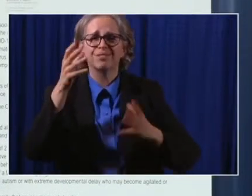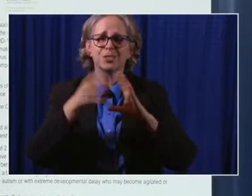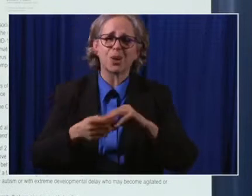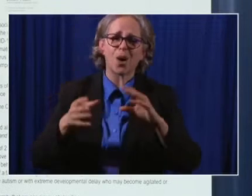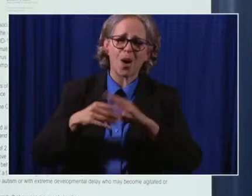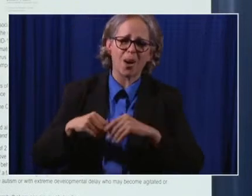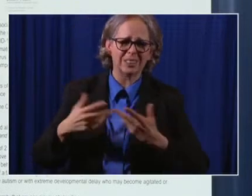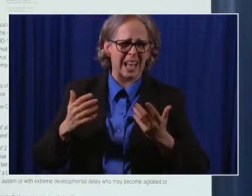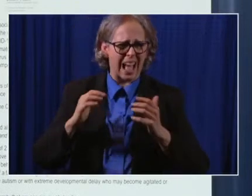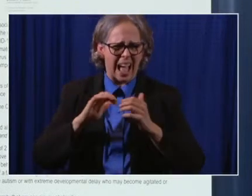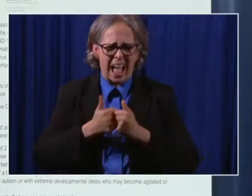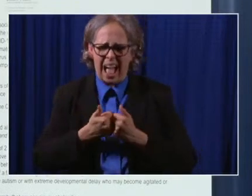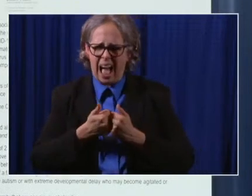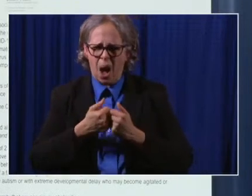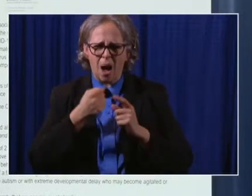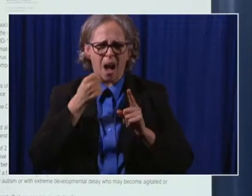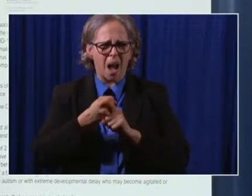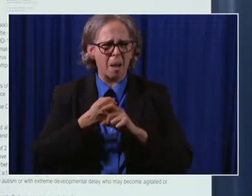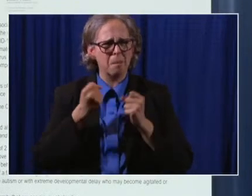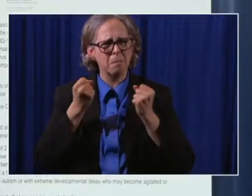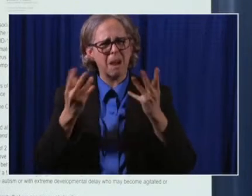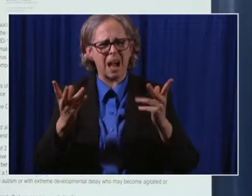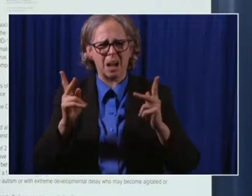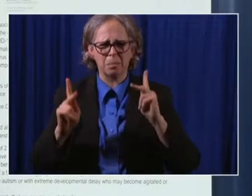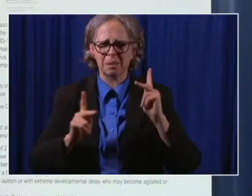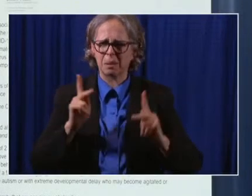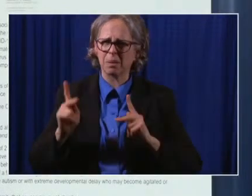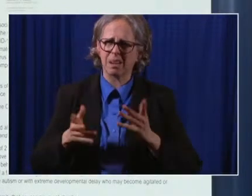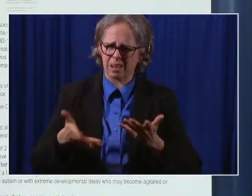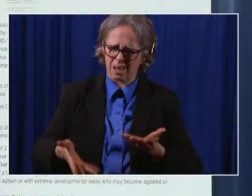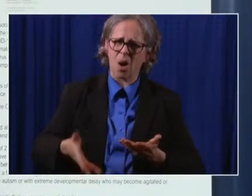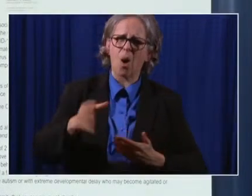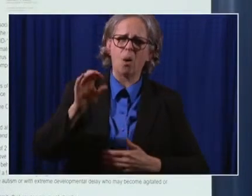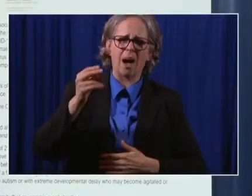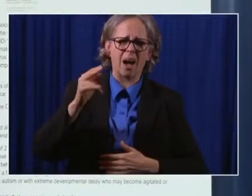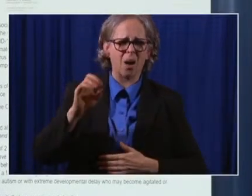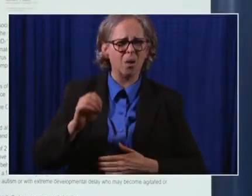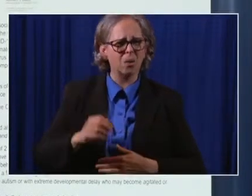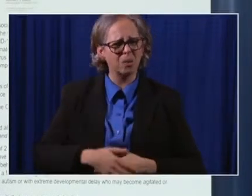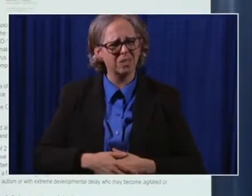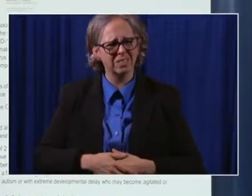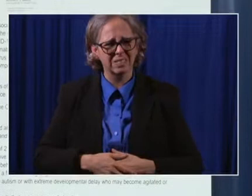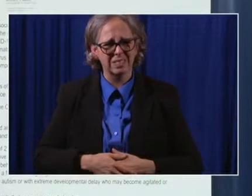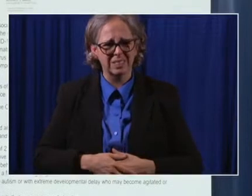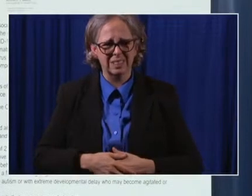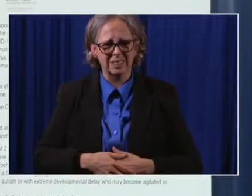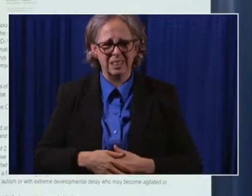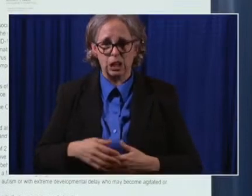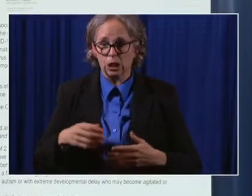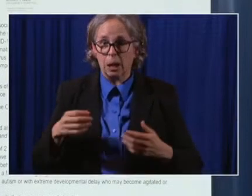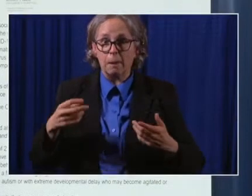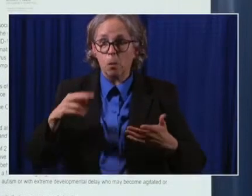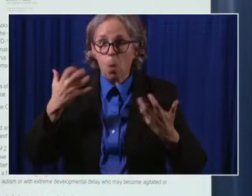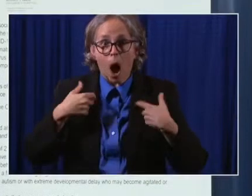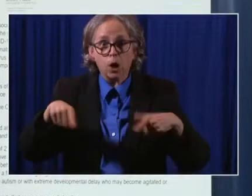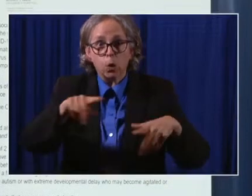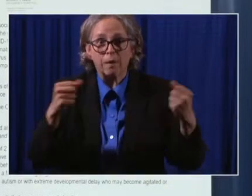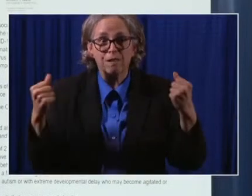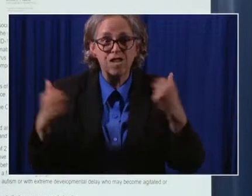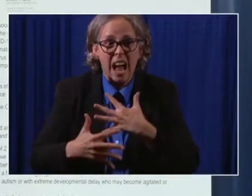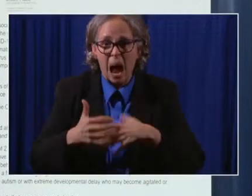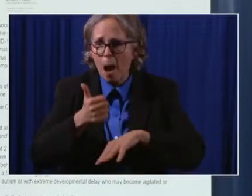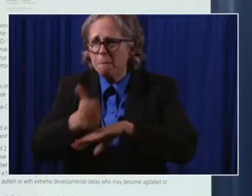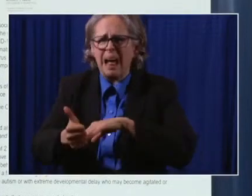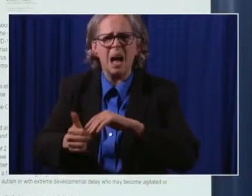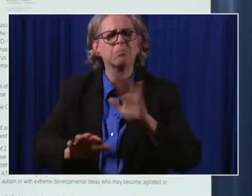on Ohioans. I don't share these to cause alarm nor to blame anybody, but I think sometimes they are